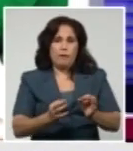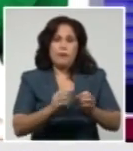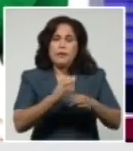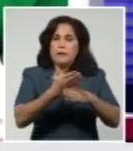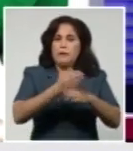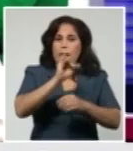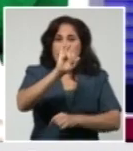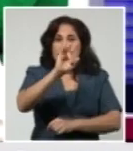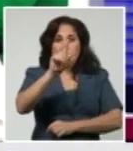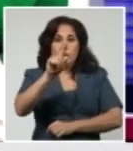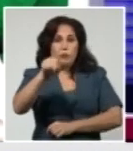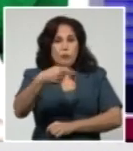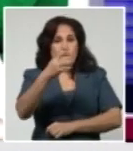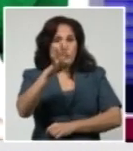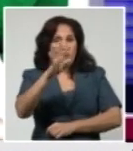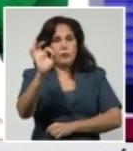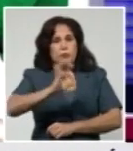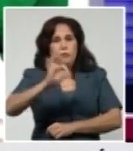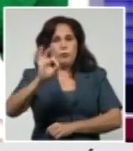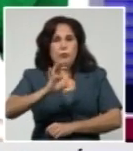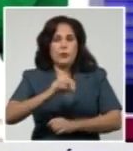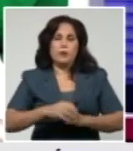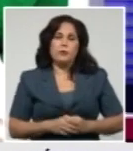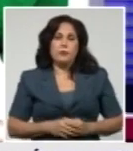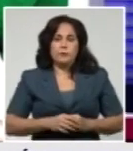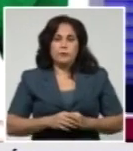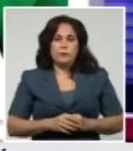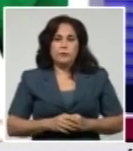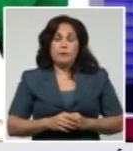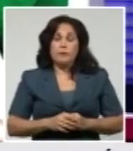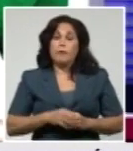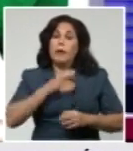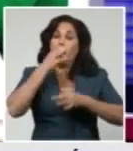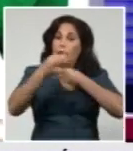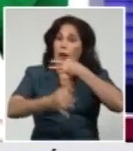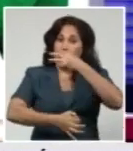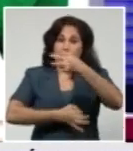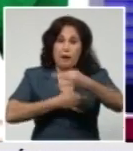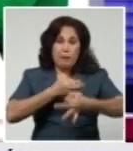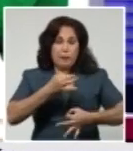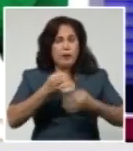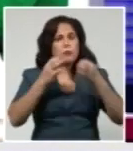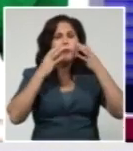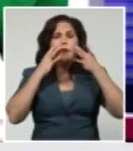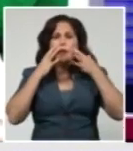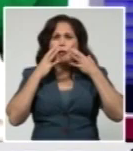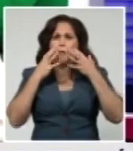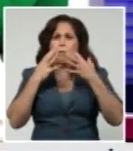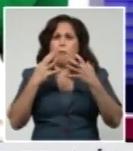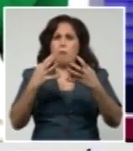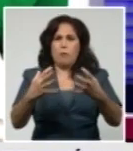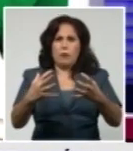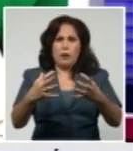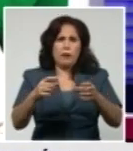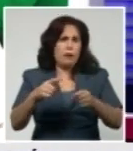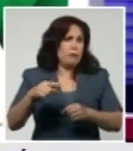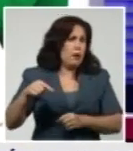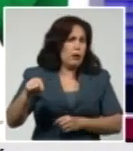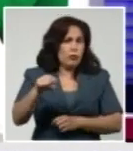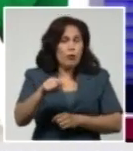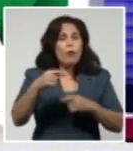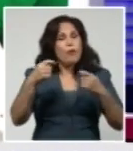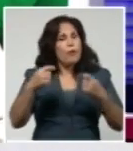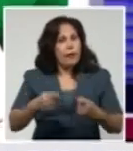characteristics that may influence how the virus could affect them. Anyway, Taking into account the 40 confirmed